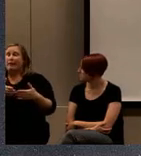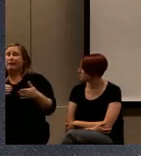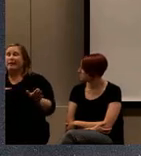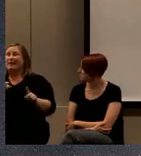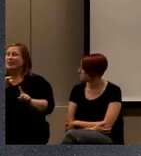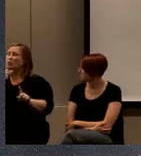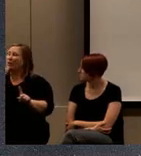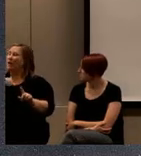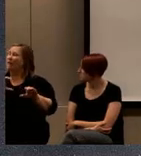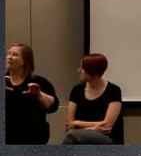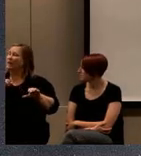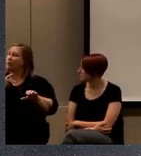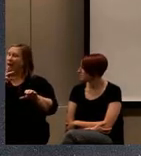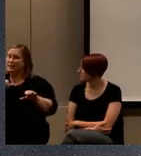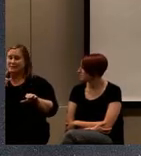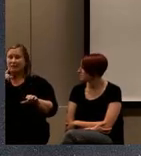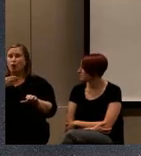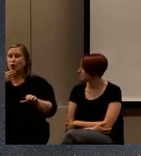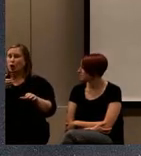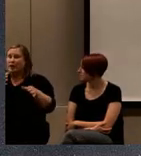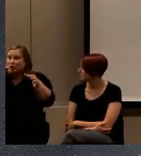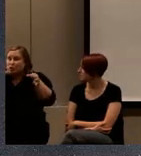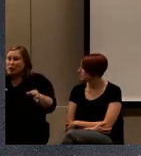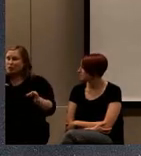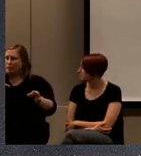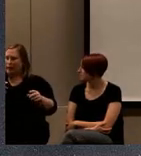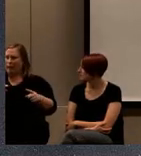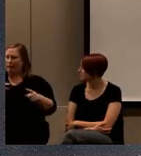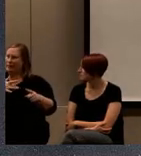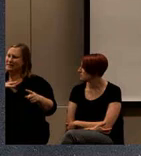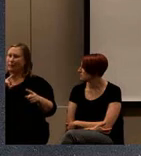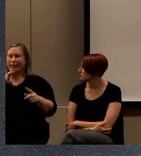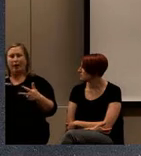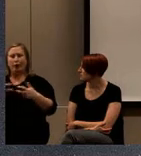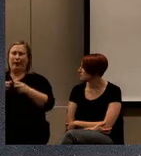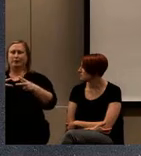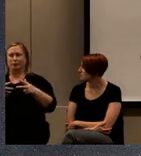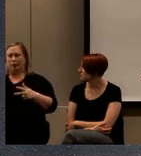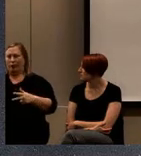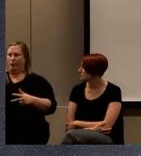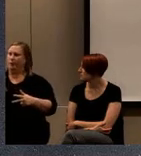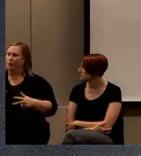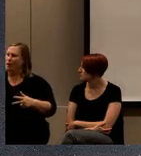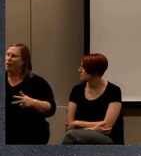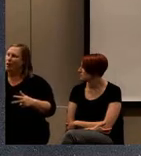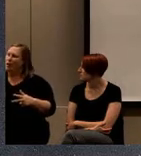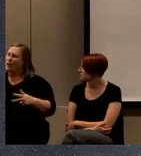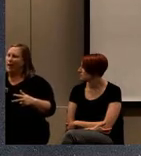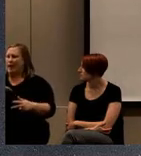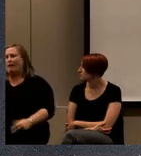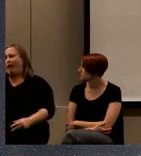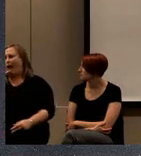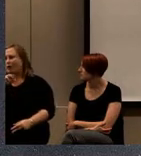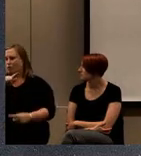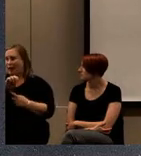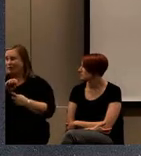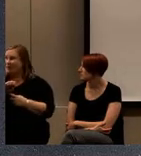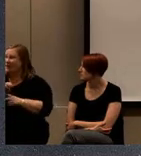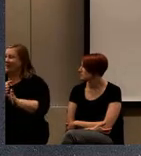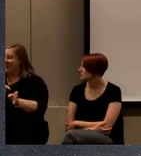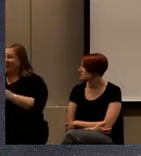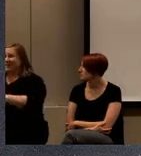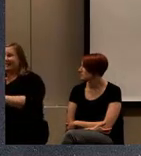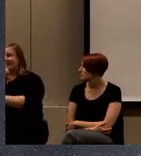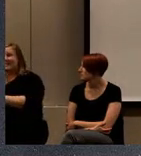have the capacity for good judgment that they tend to get into crashes at extremely high rates. Seniors tend to get